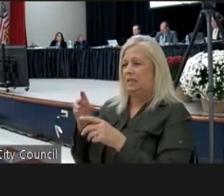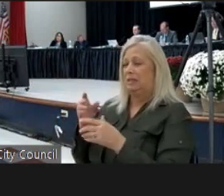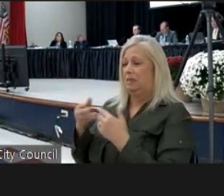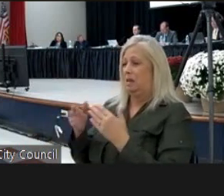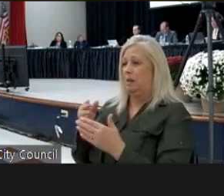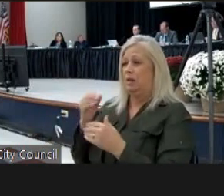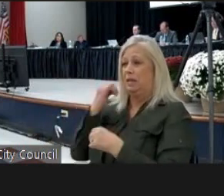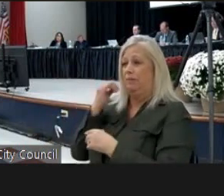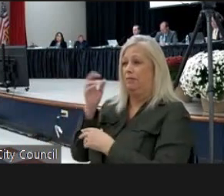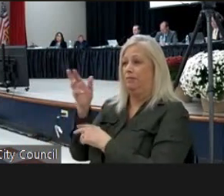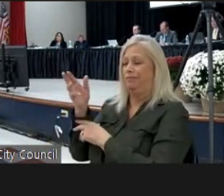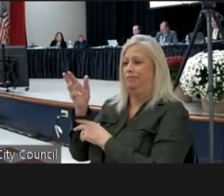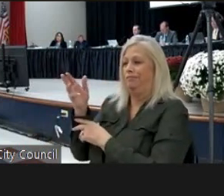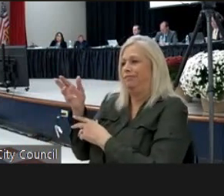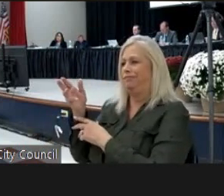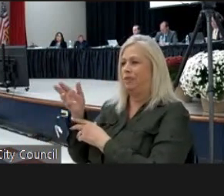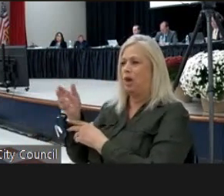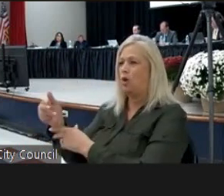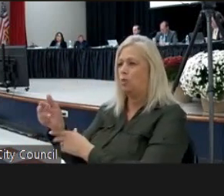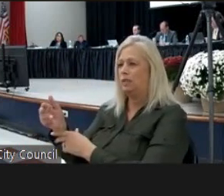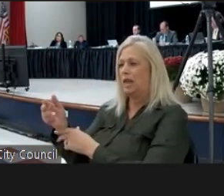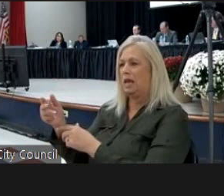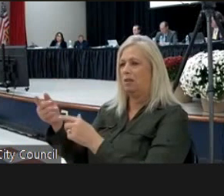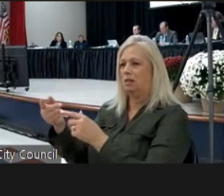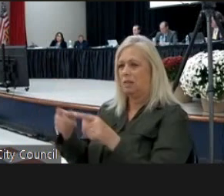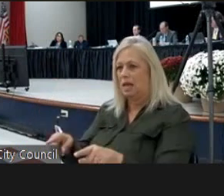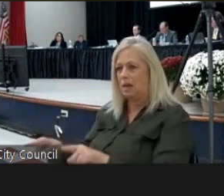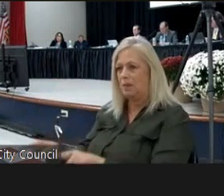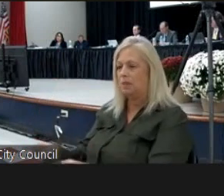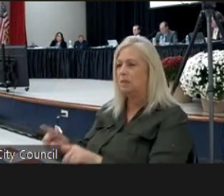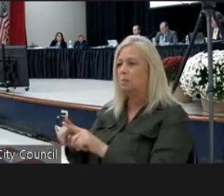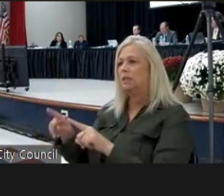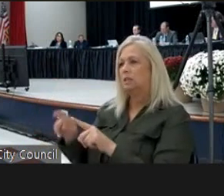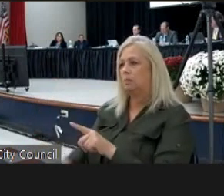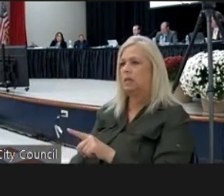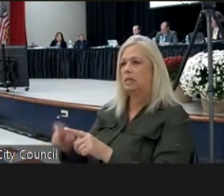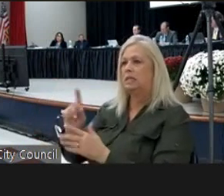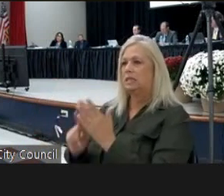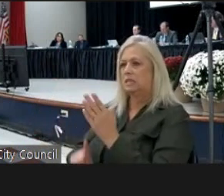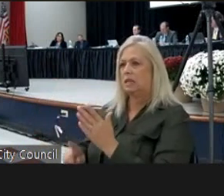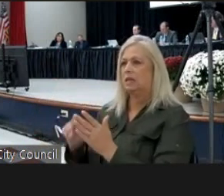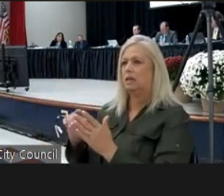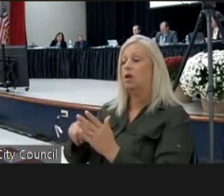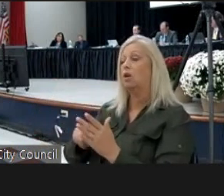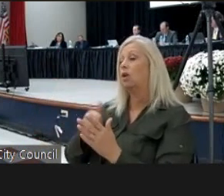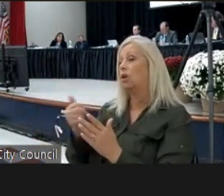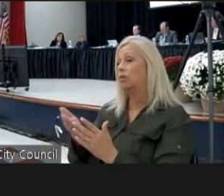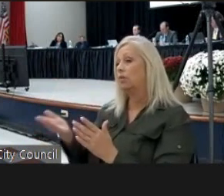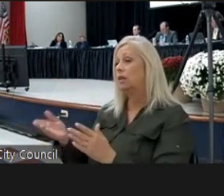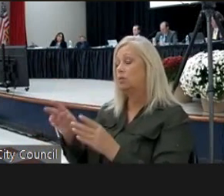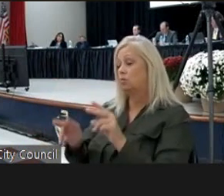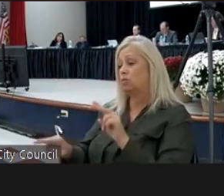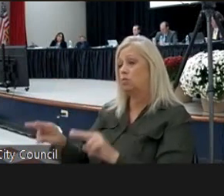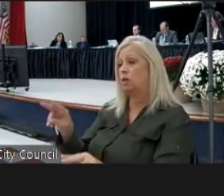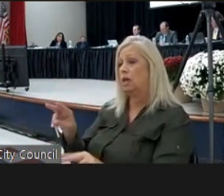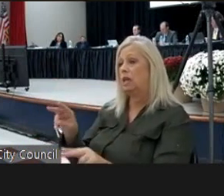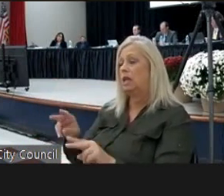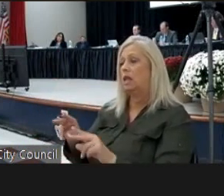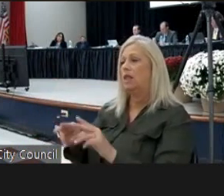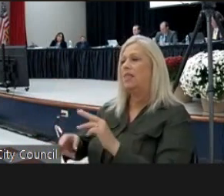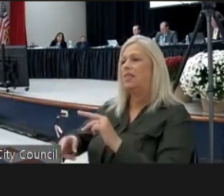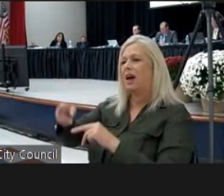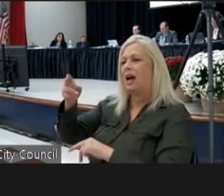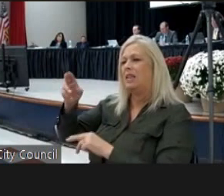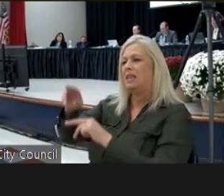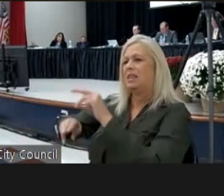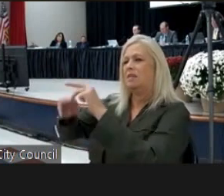comes. But planning for the hotel, these have to be integral parts of that design. The other thing that we started looking at is we looked at the height of the buildings,